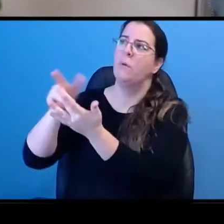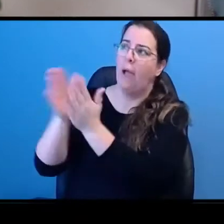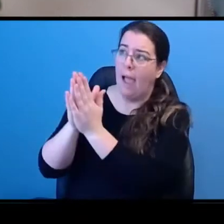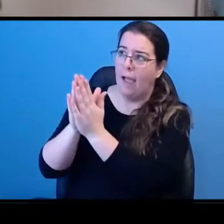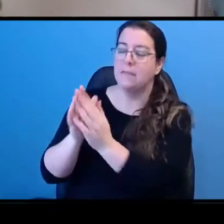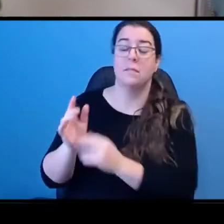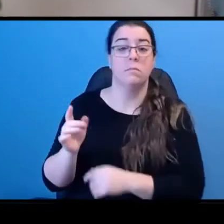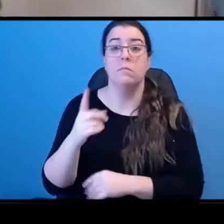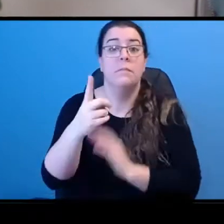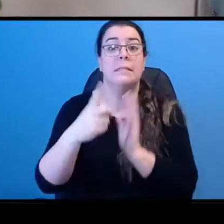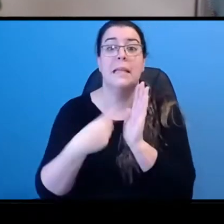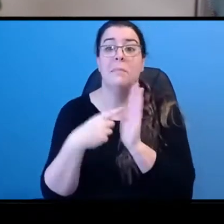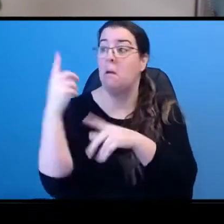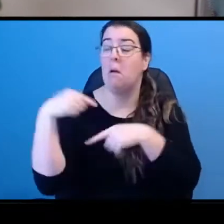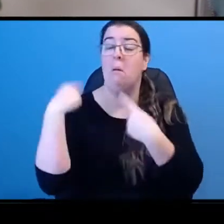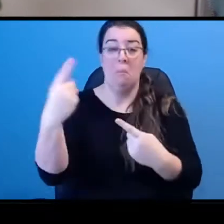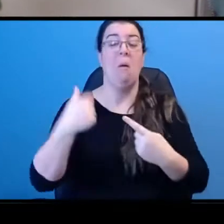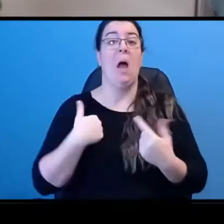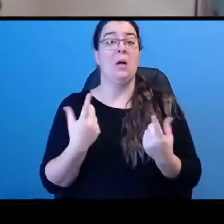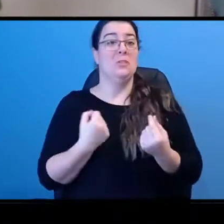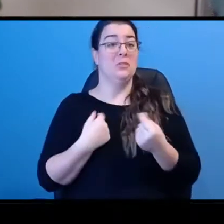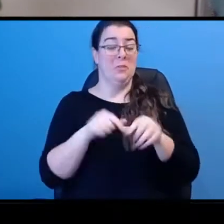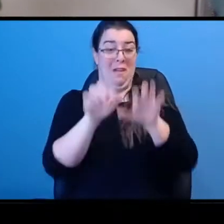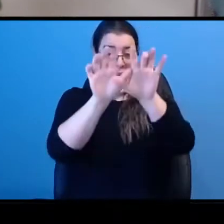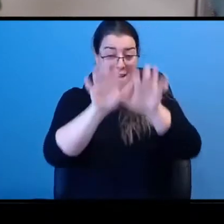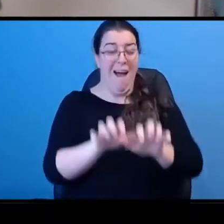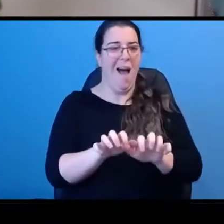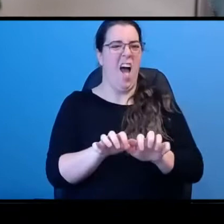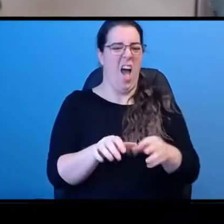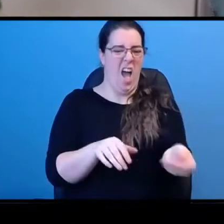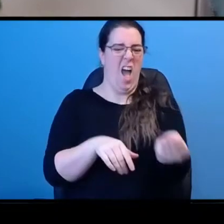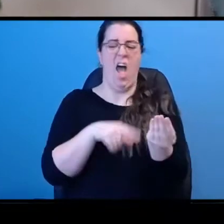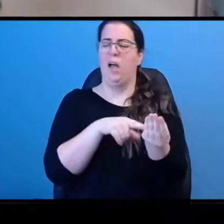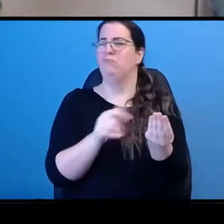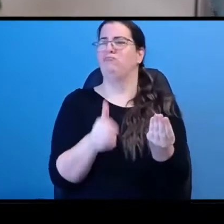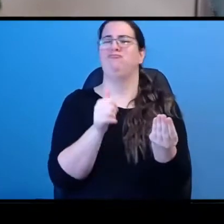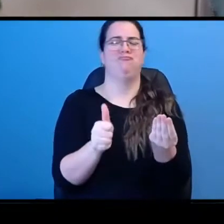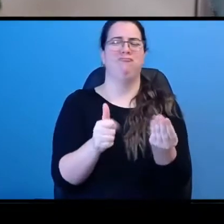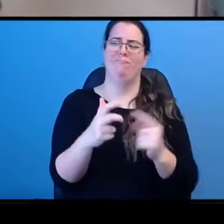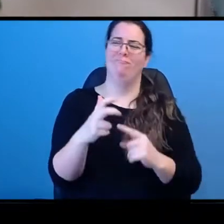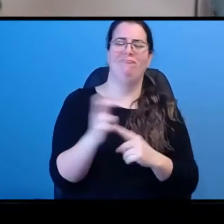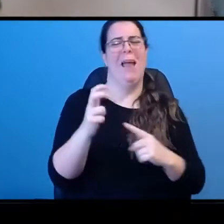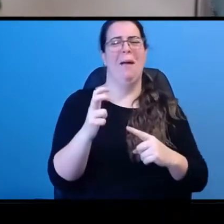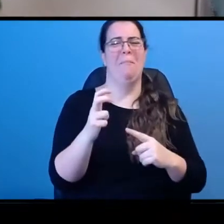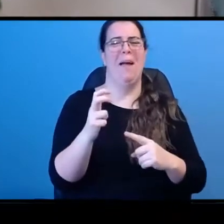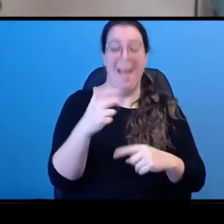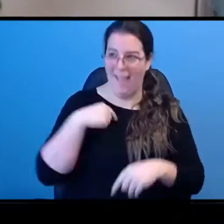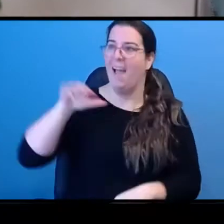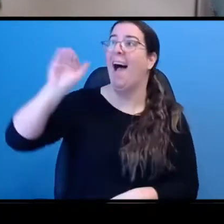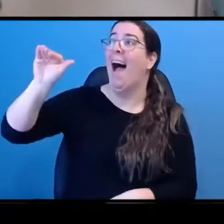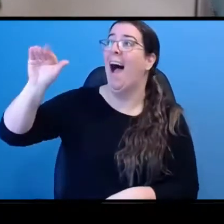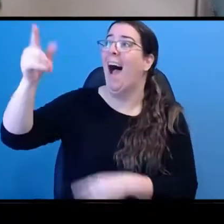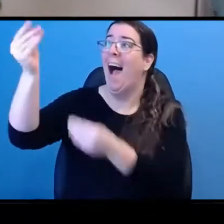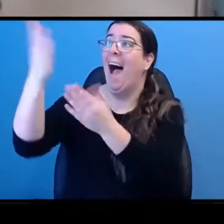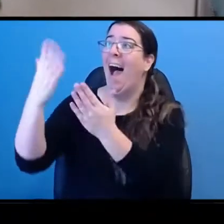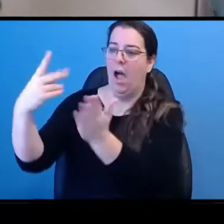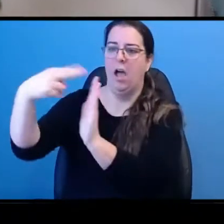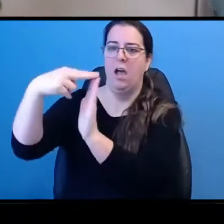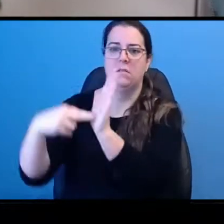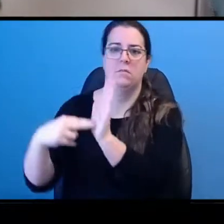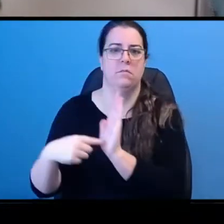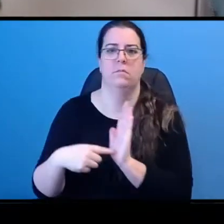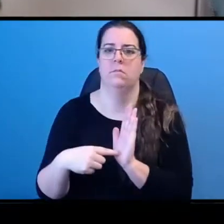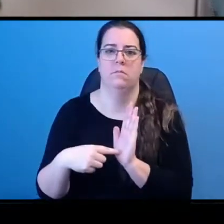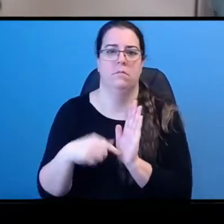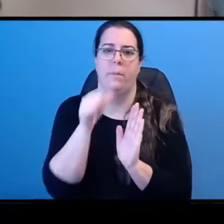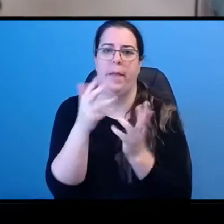we got this. We spoke to our program officer and they informed us we were not eligible. And so just knowing that,